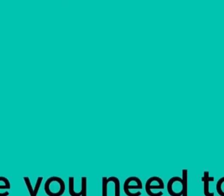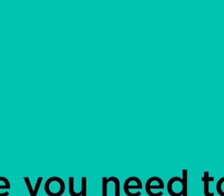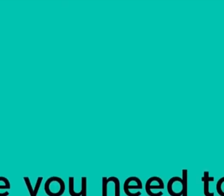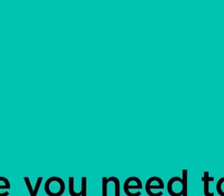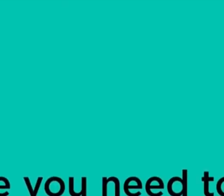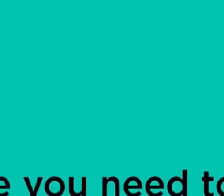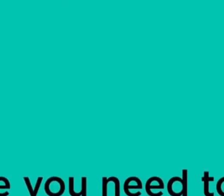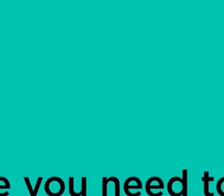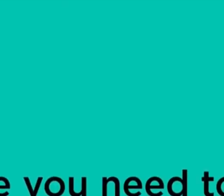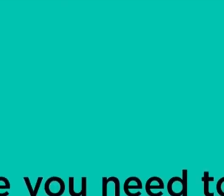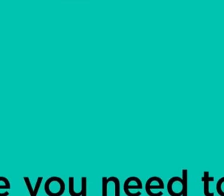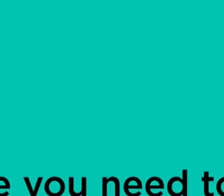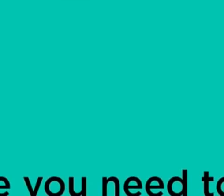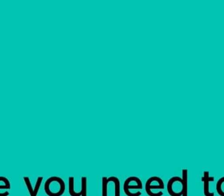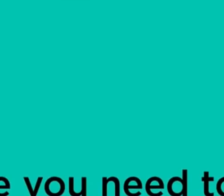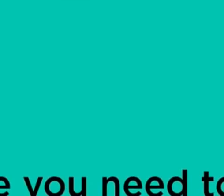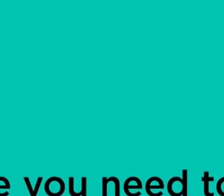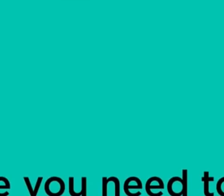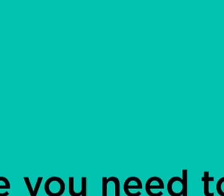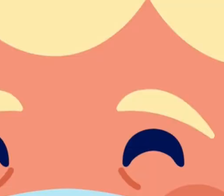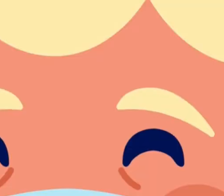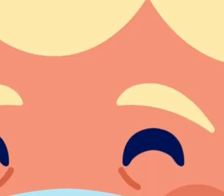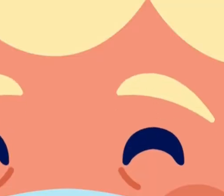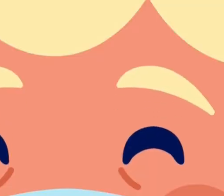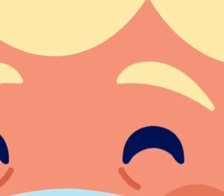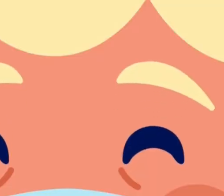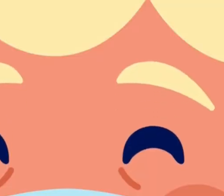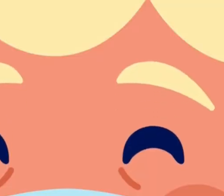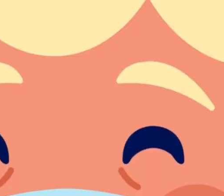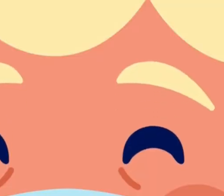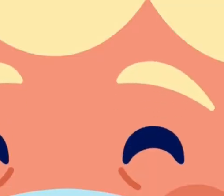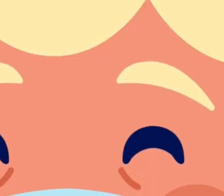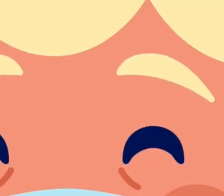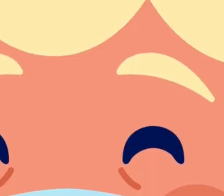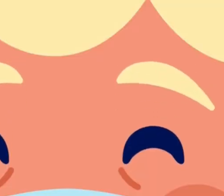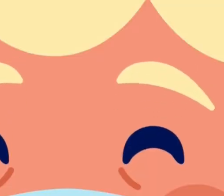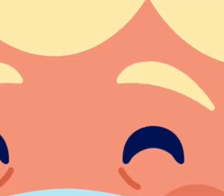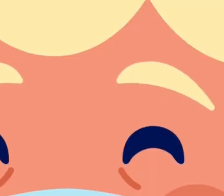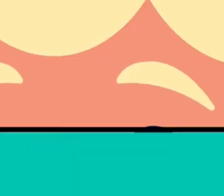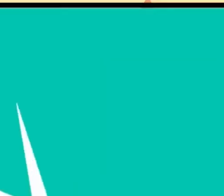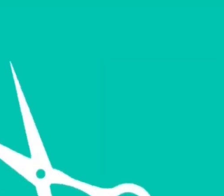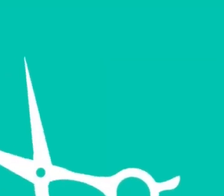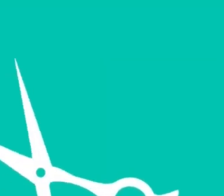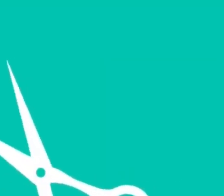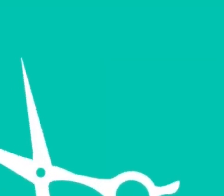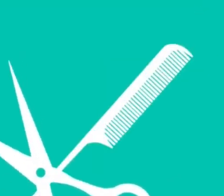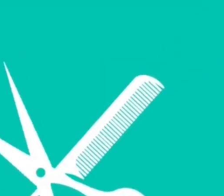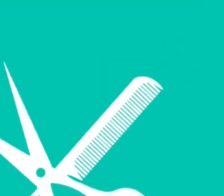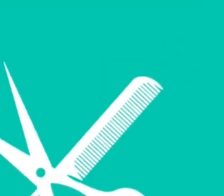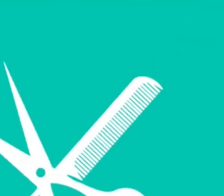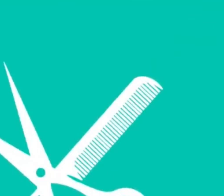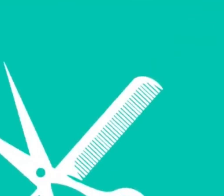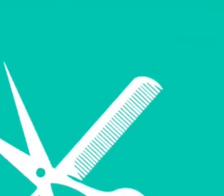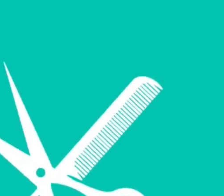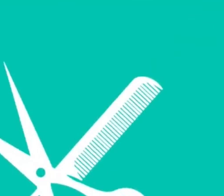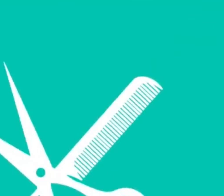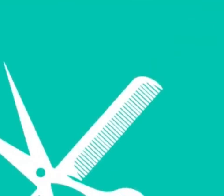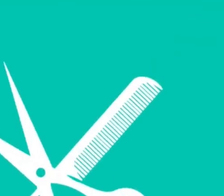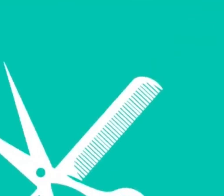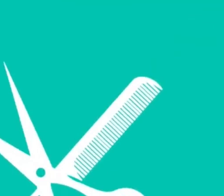are absolutely having active conversations, and we have had them, you know, over the course of the last 2 weeks, and I expect